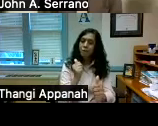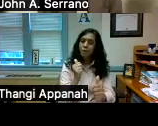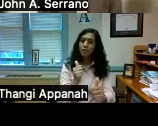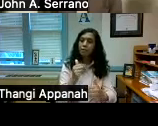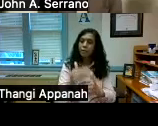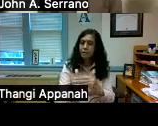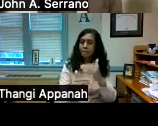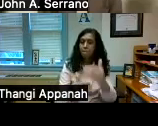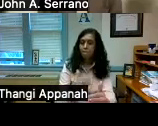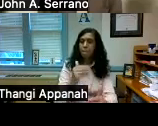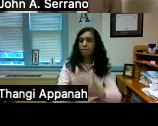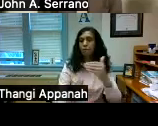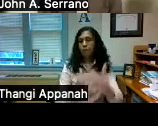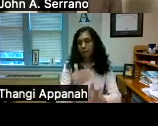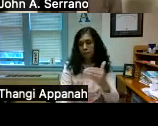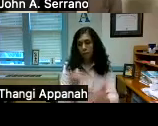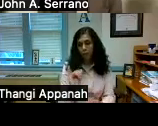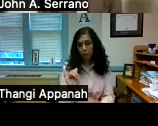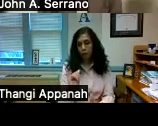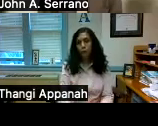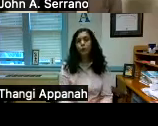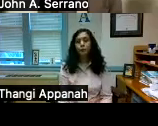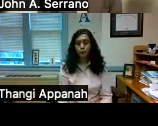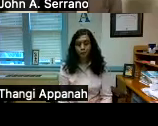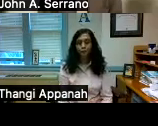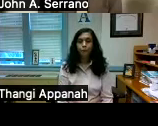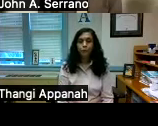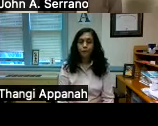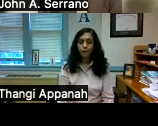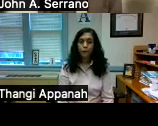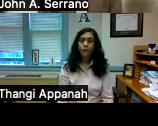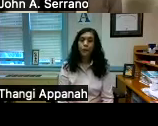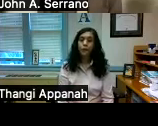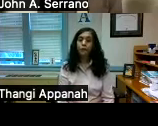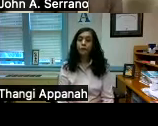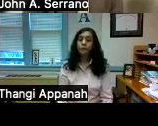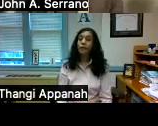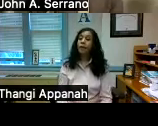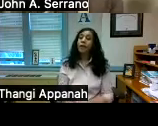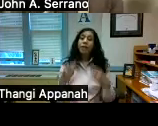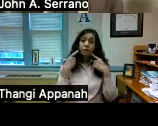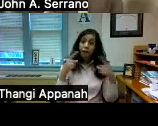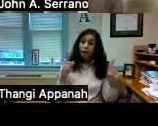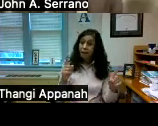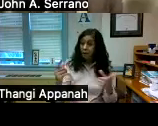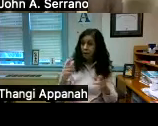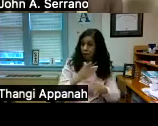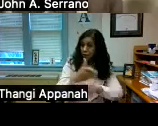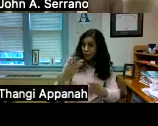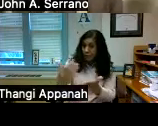Everyone needs to be aware, and everyone needs to know each step in the process as well.